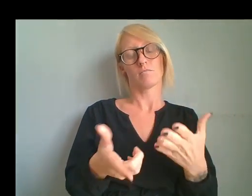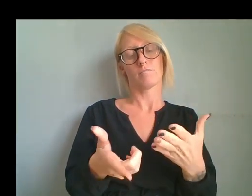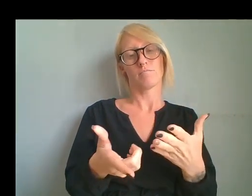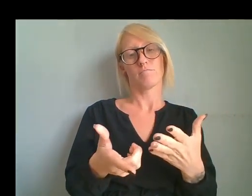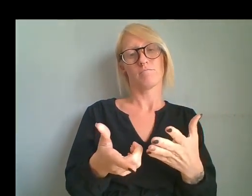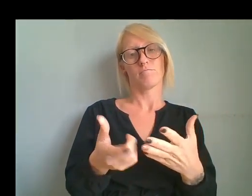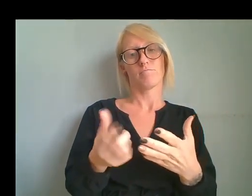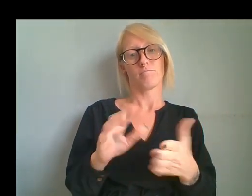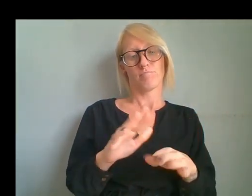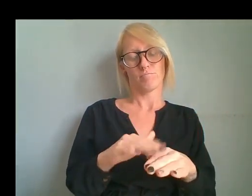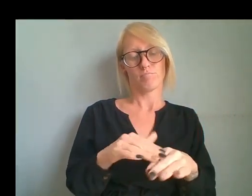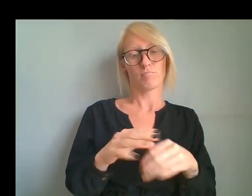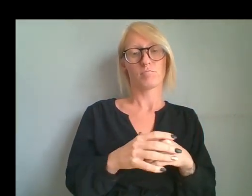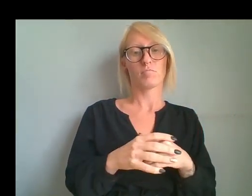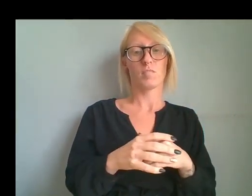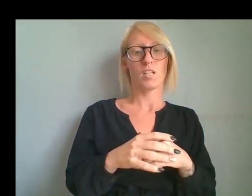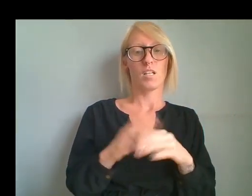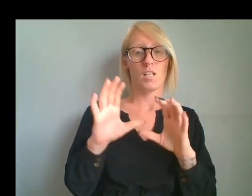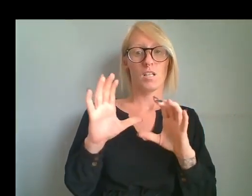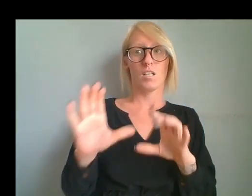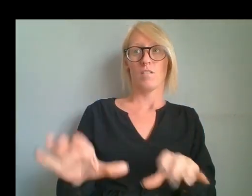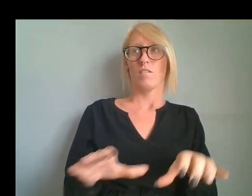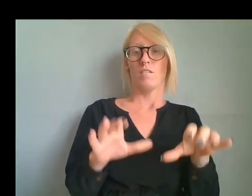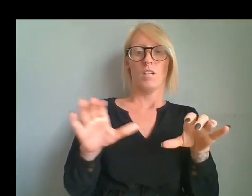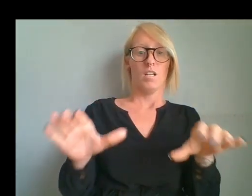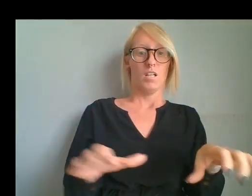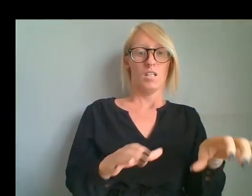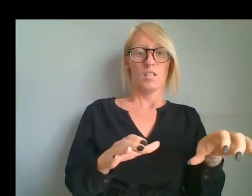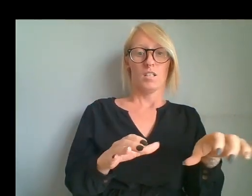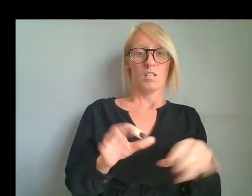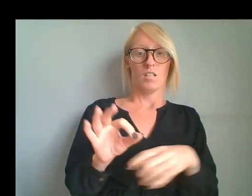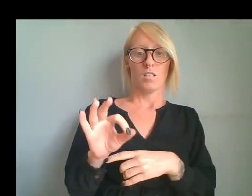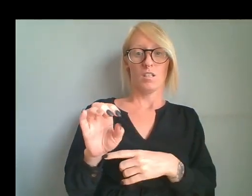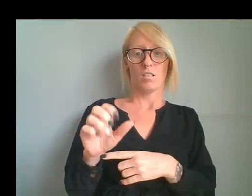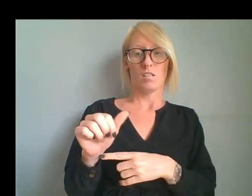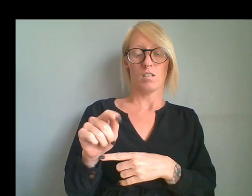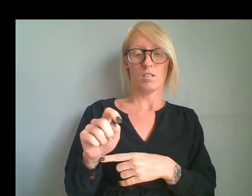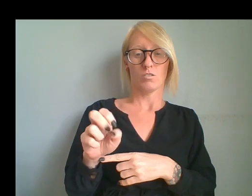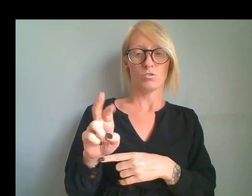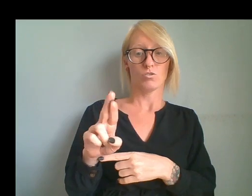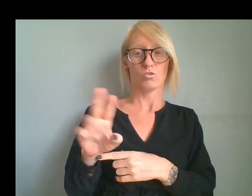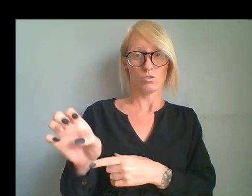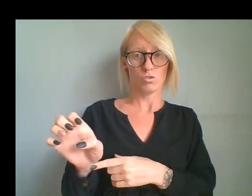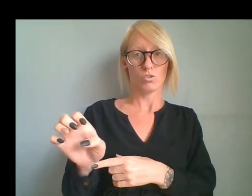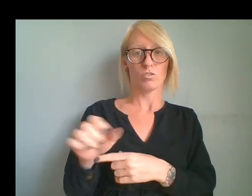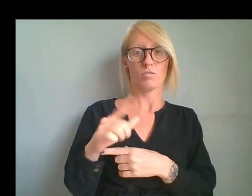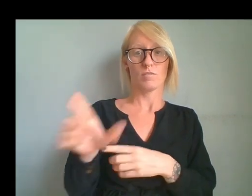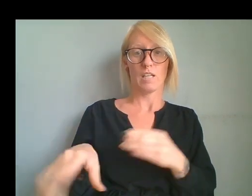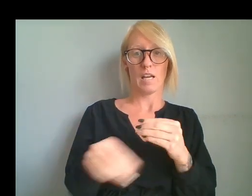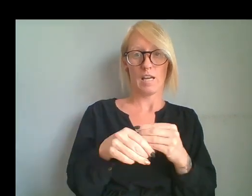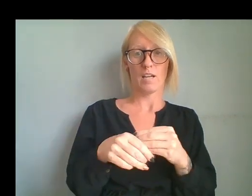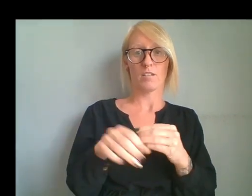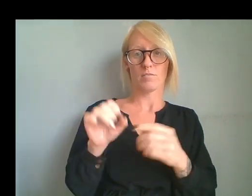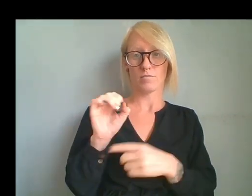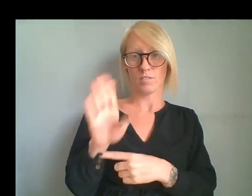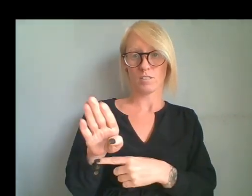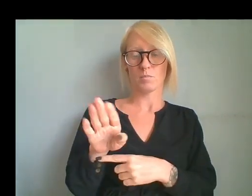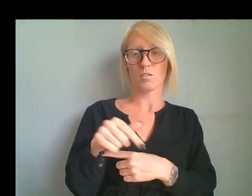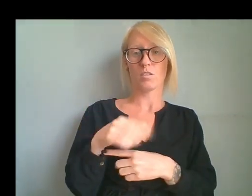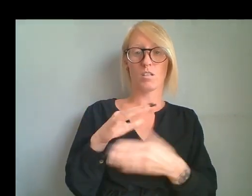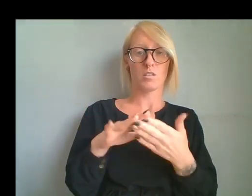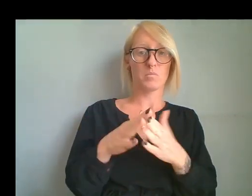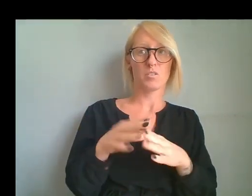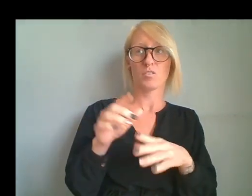feature, if you have a fundraiser coming up and it's not an invite-only thing, you want to open it completely to the community, and put